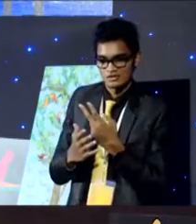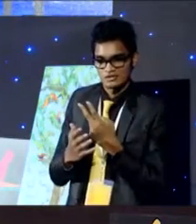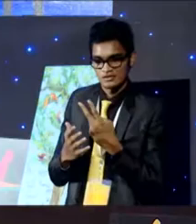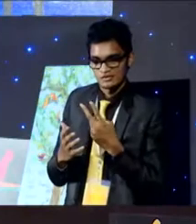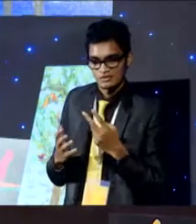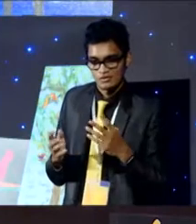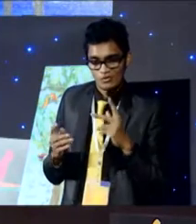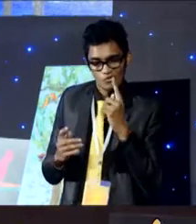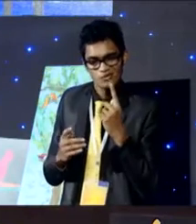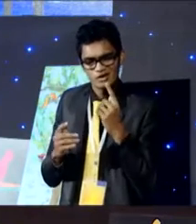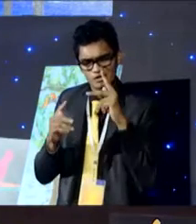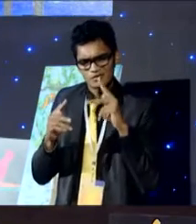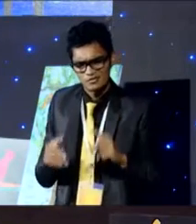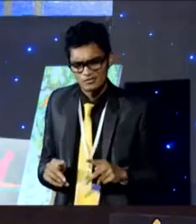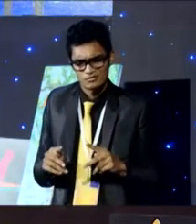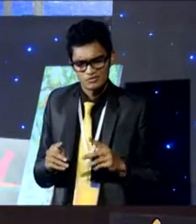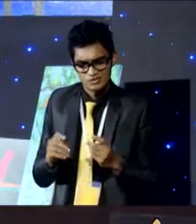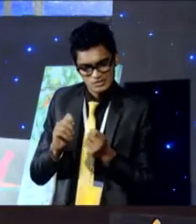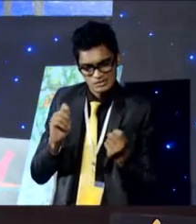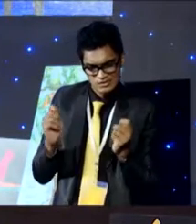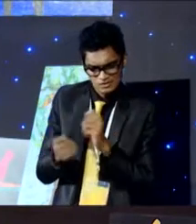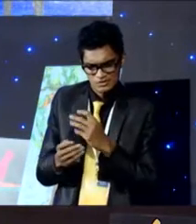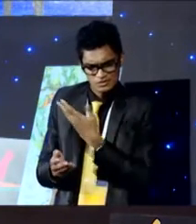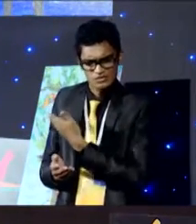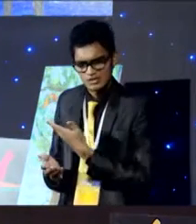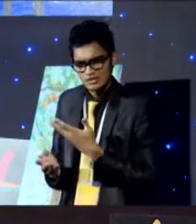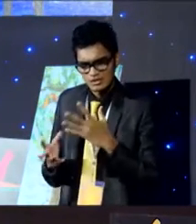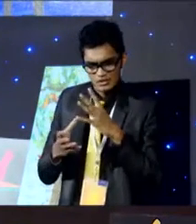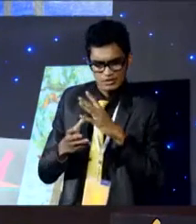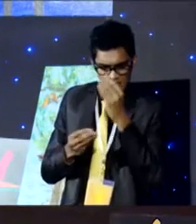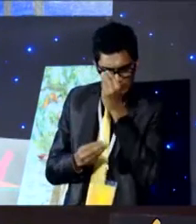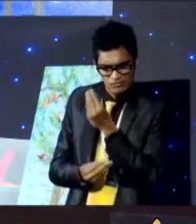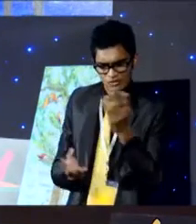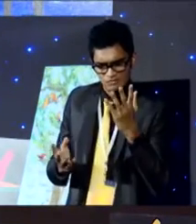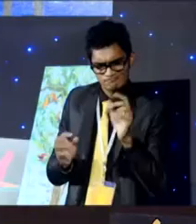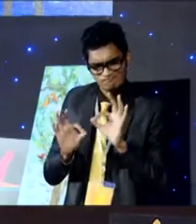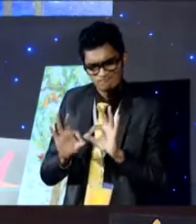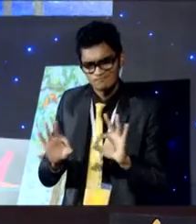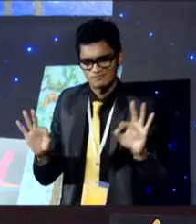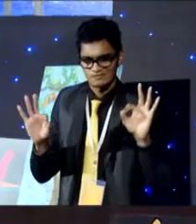has potentials to transform. So my thoughts, very simple.